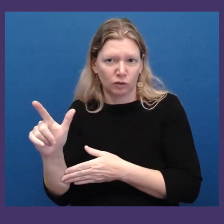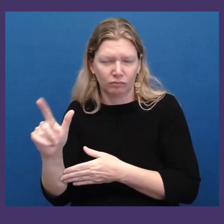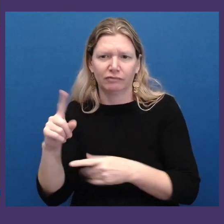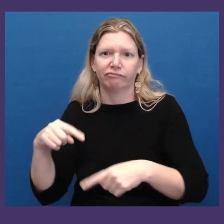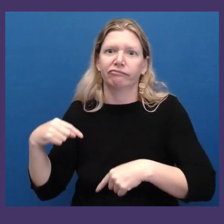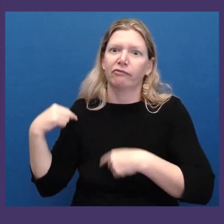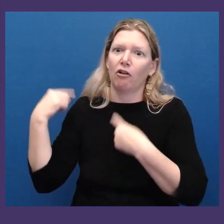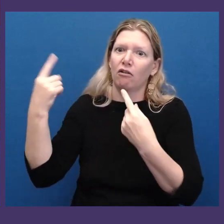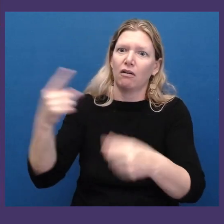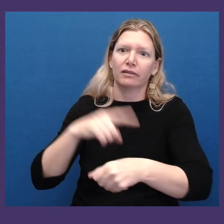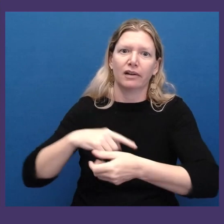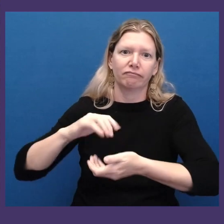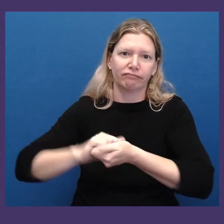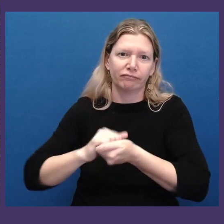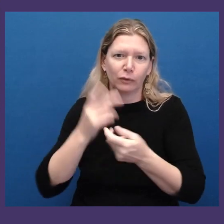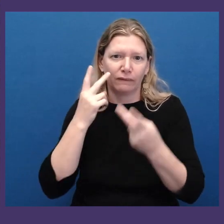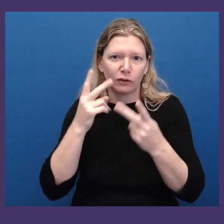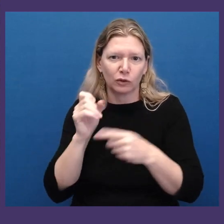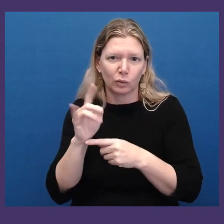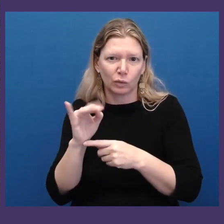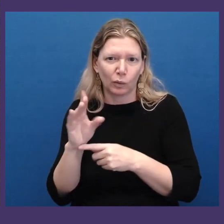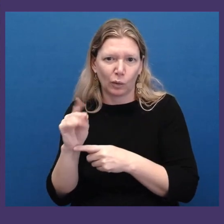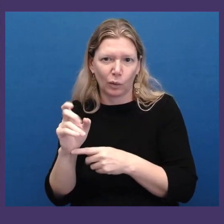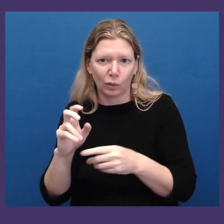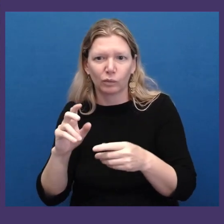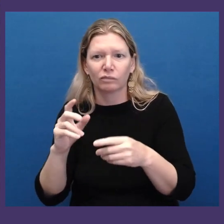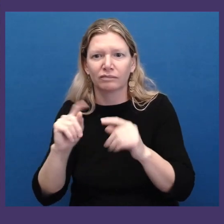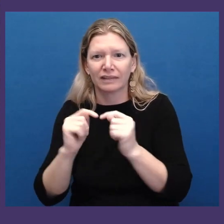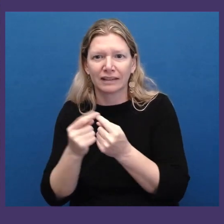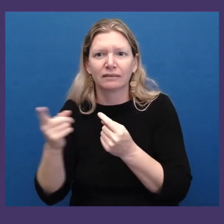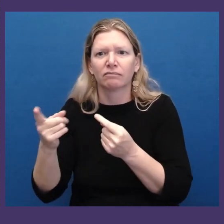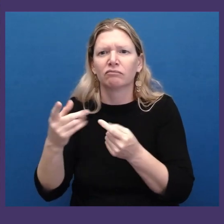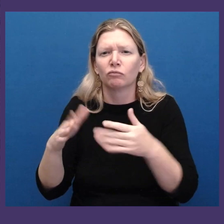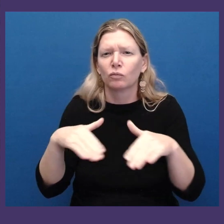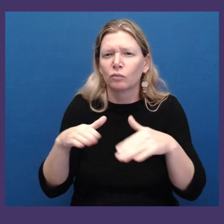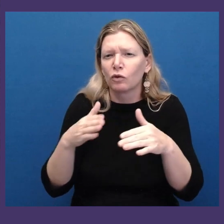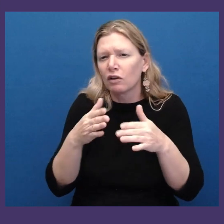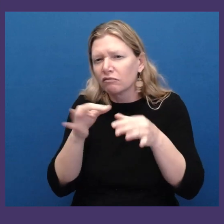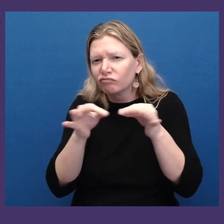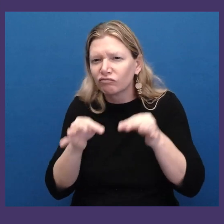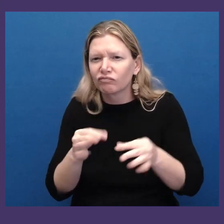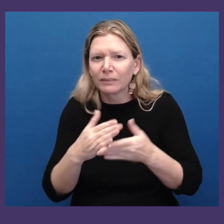capability. In a video call. Thanks, Amanda. Today, I'll be